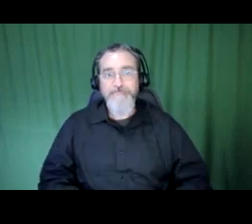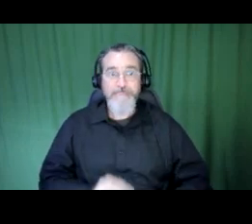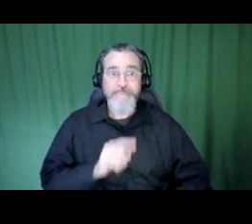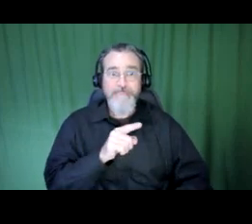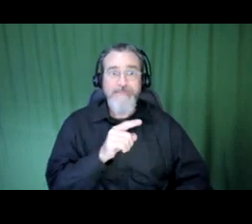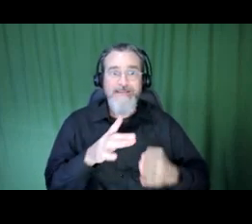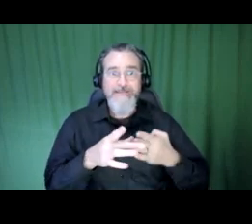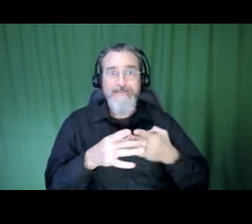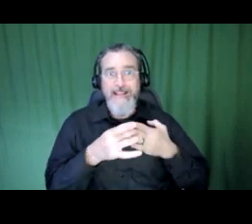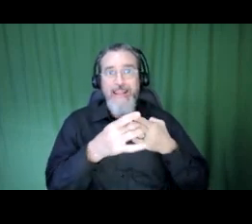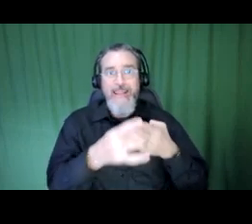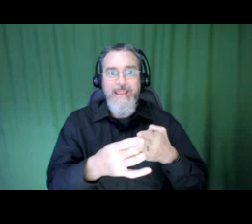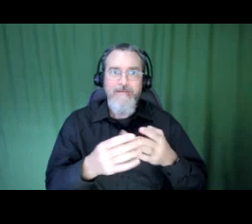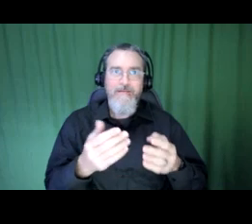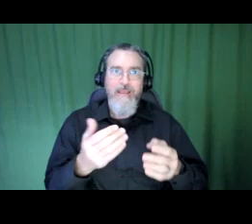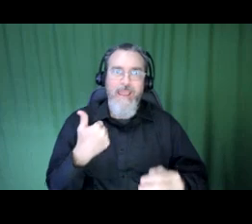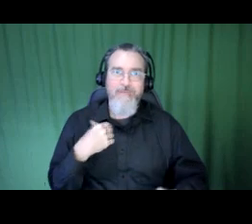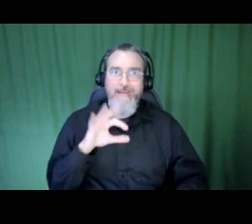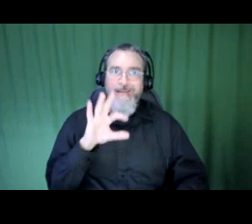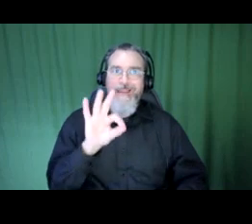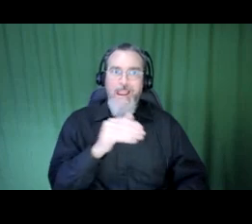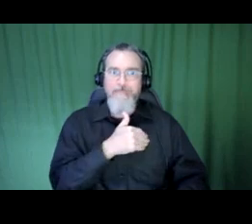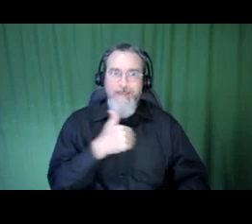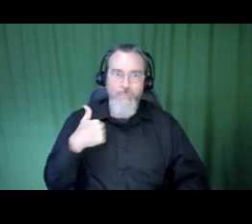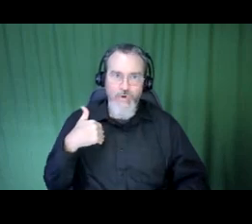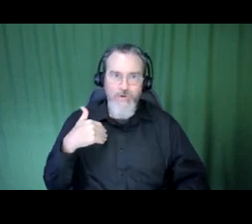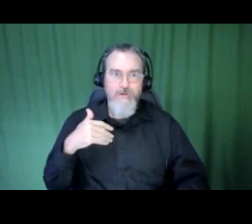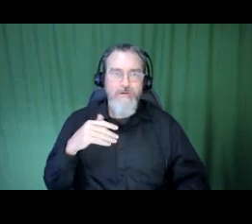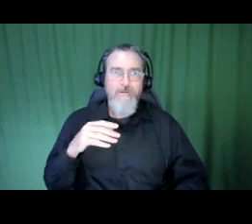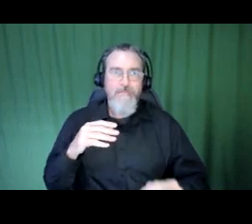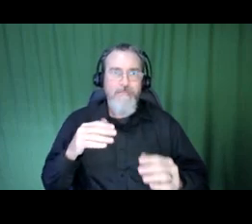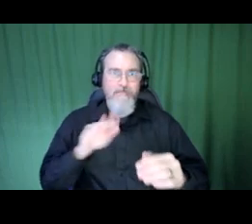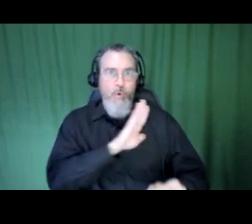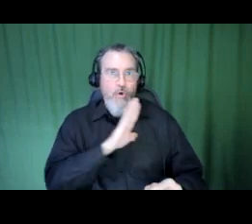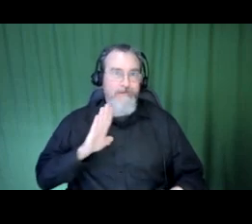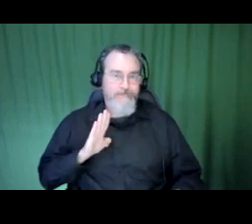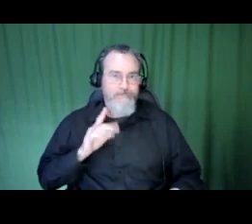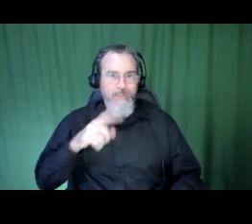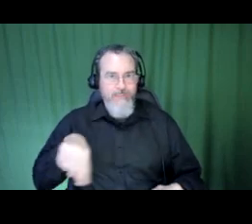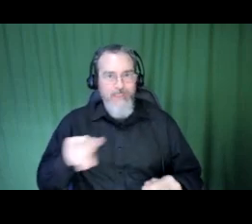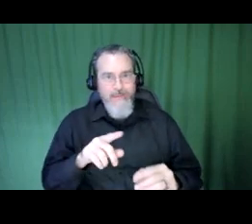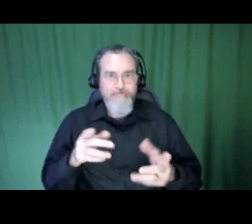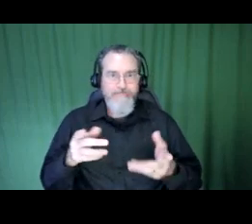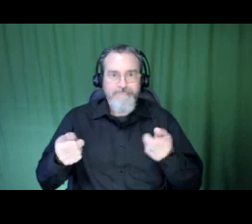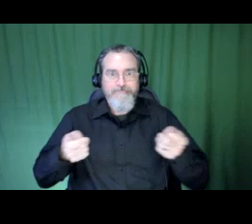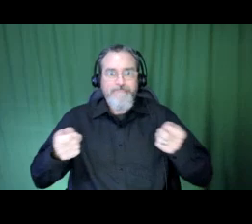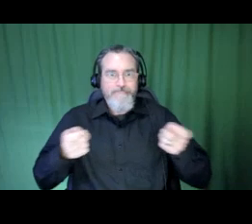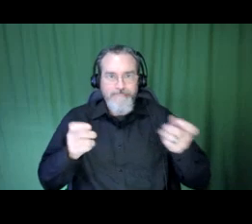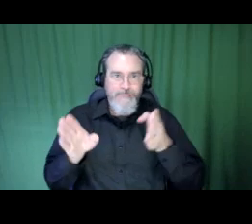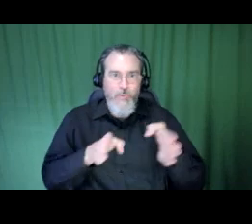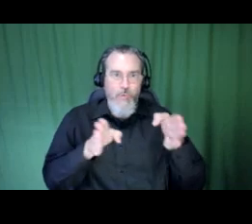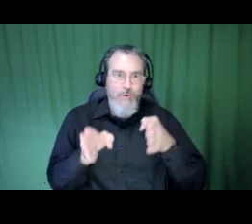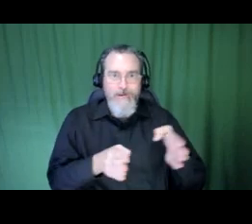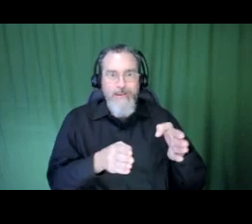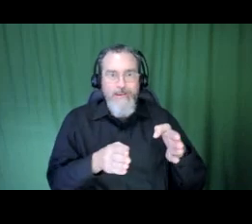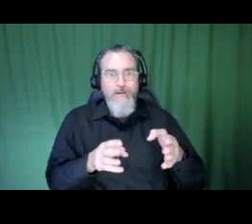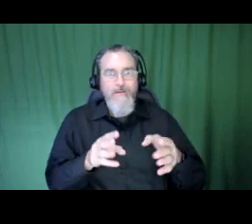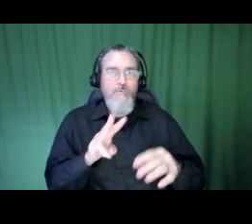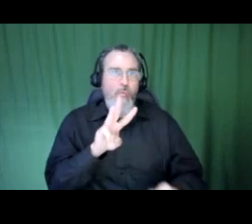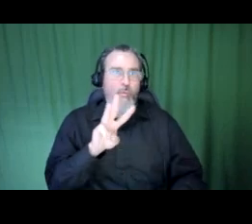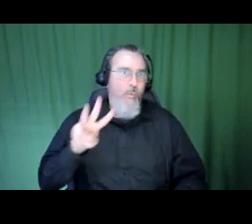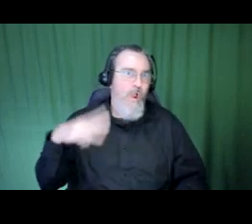a 9-member governor appointed board. And they advocate, coordinate, and direct Washington state system of the 34 public